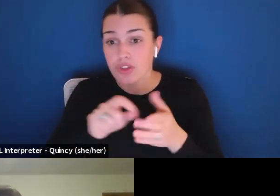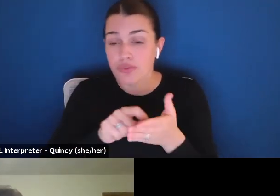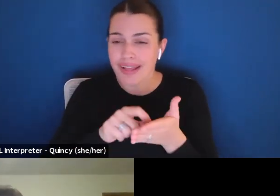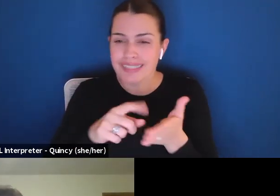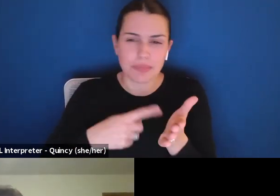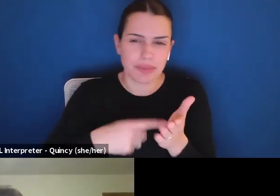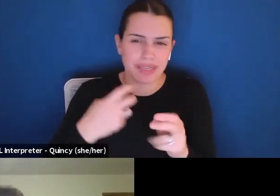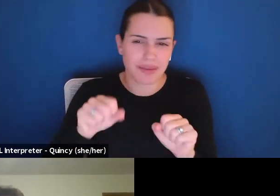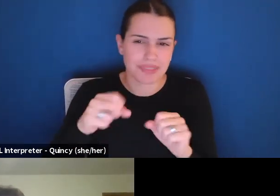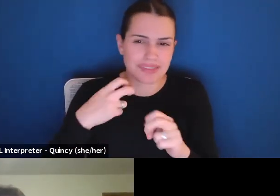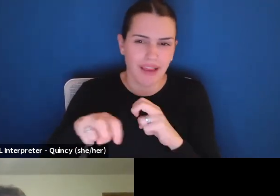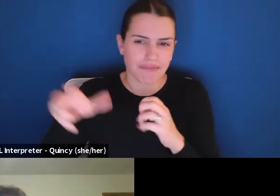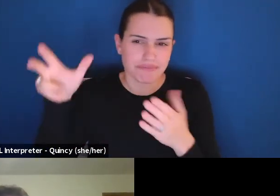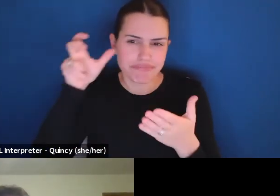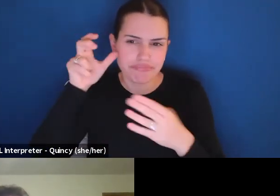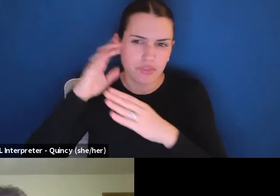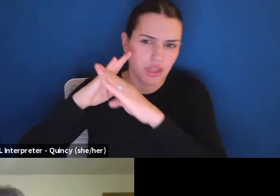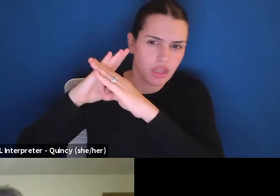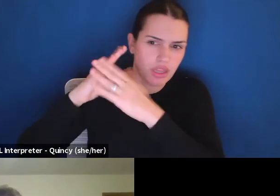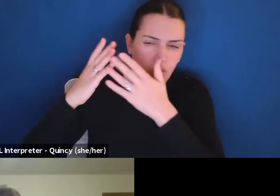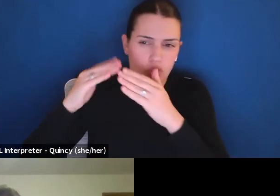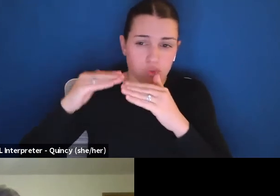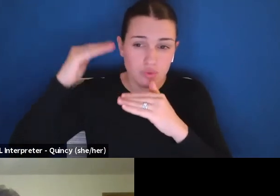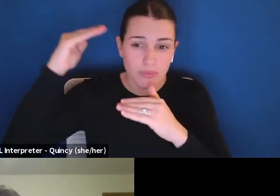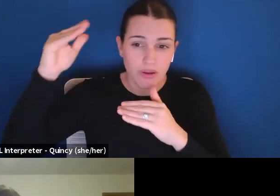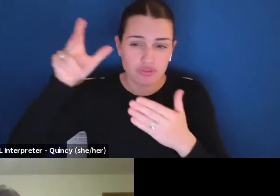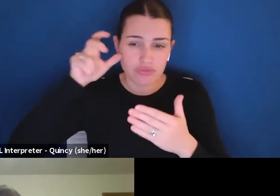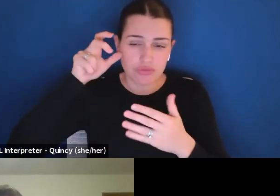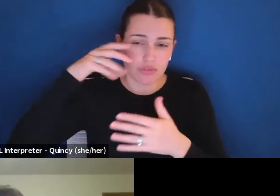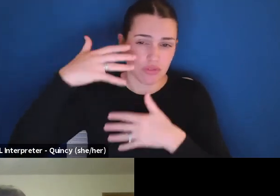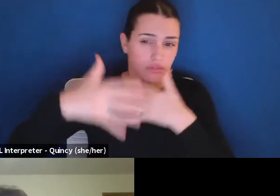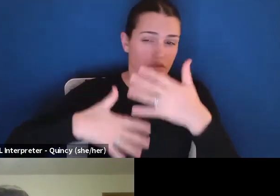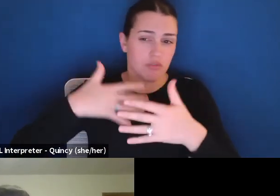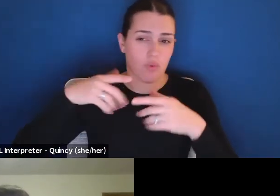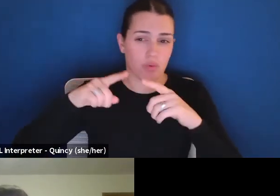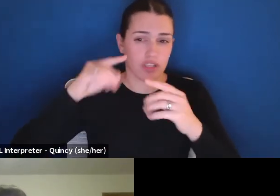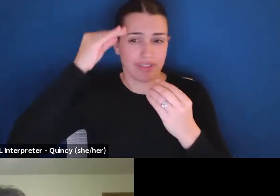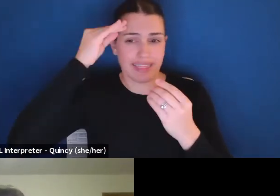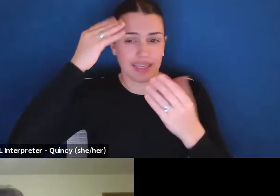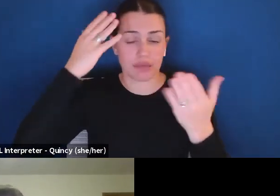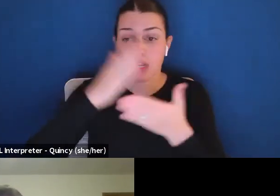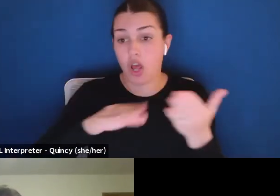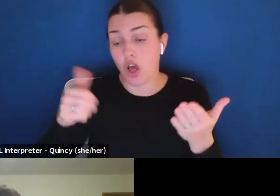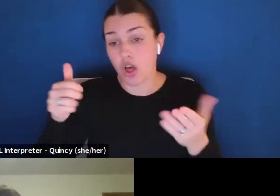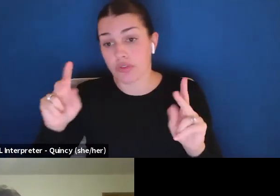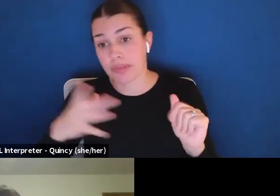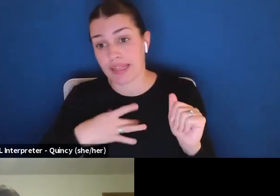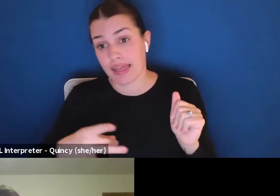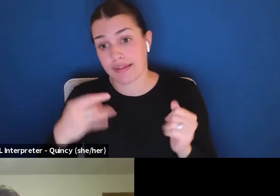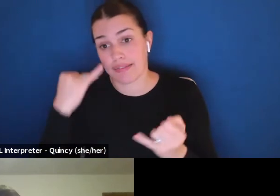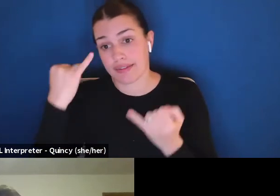some people that can be like too much auditory processing while you write, but for other people that might help guide